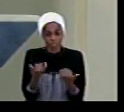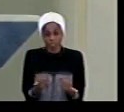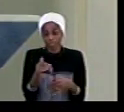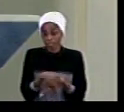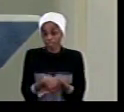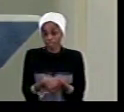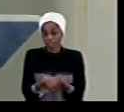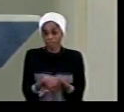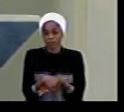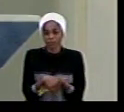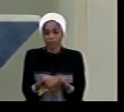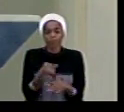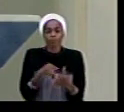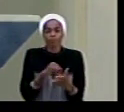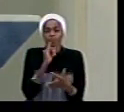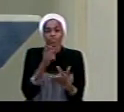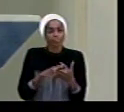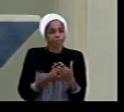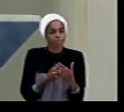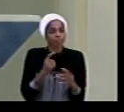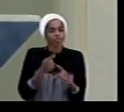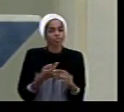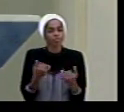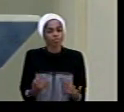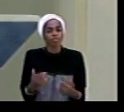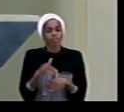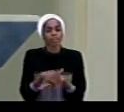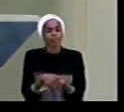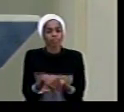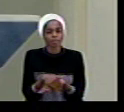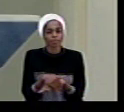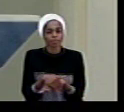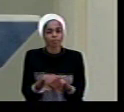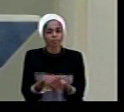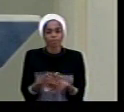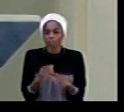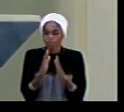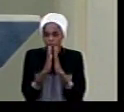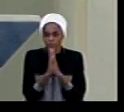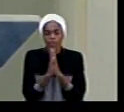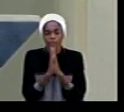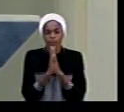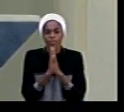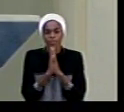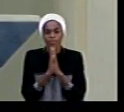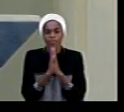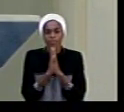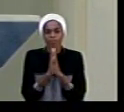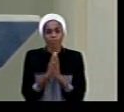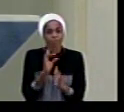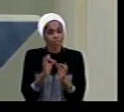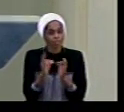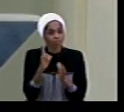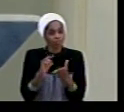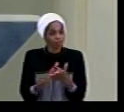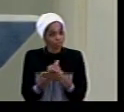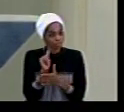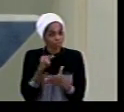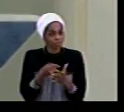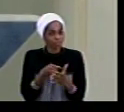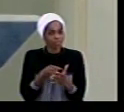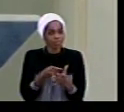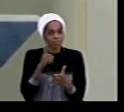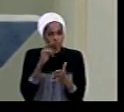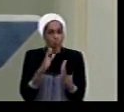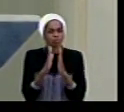tonight. It is beginning from tonight. Talk to the Lord about it. If you believe it, you will pray